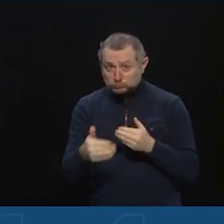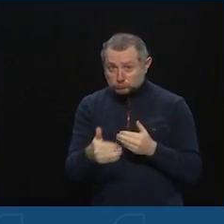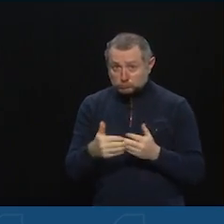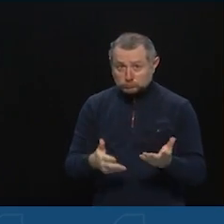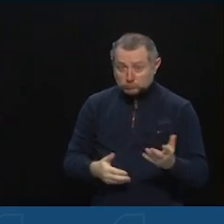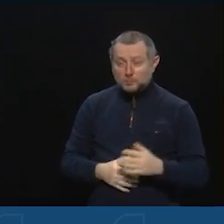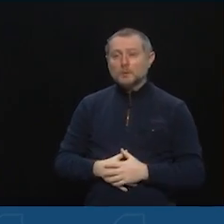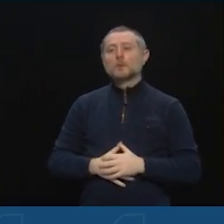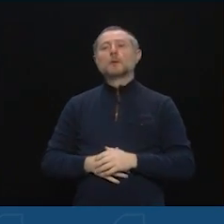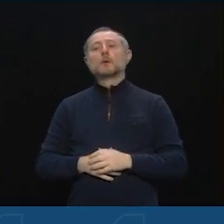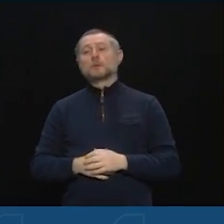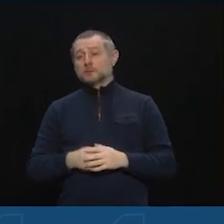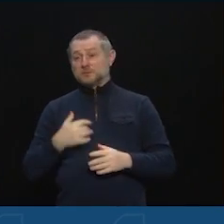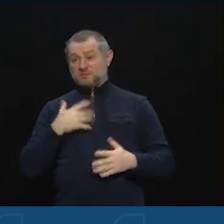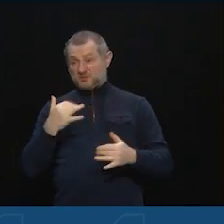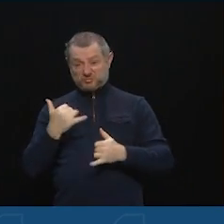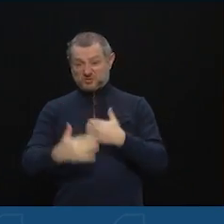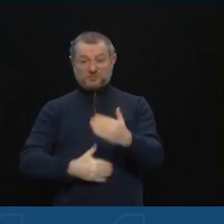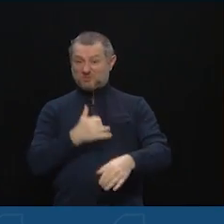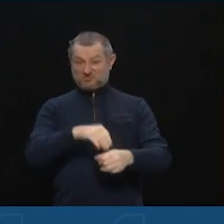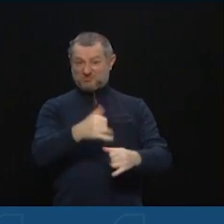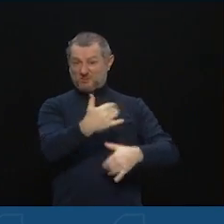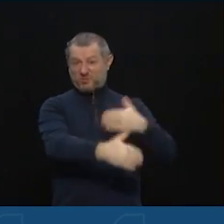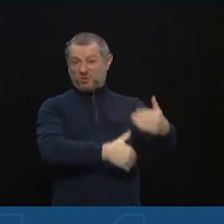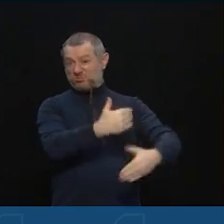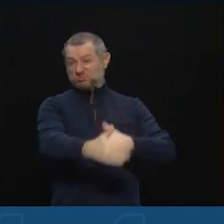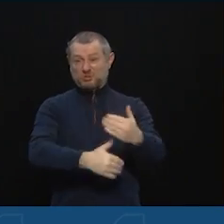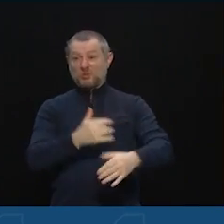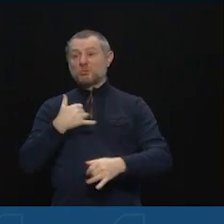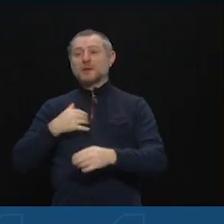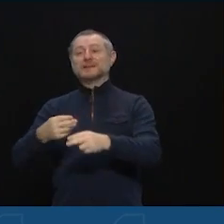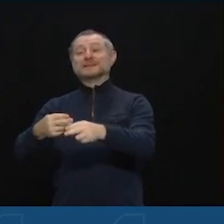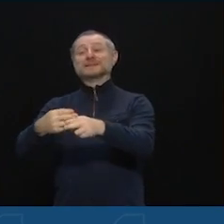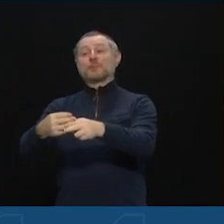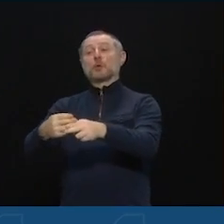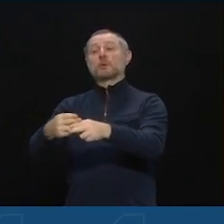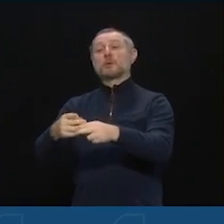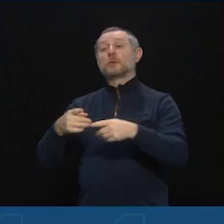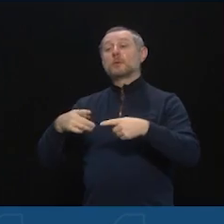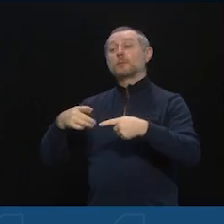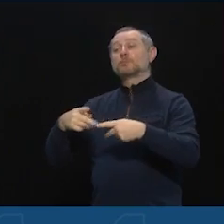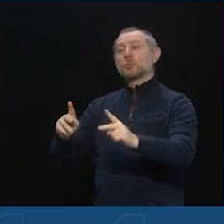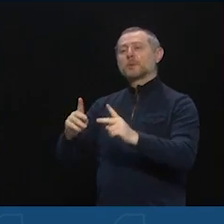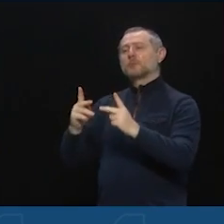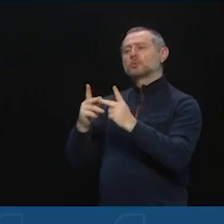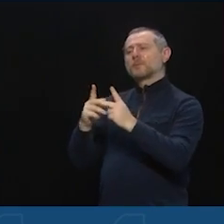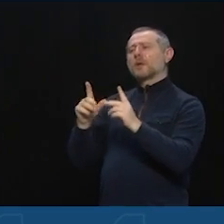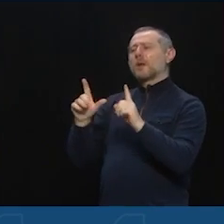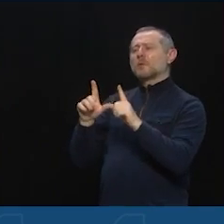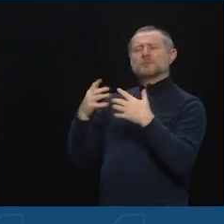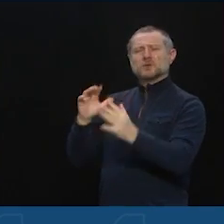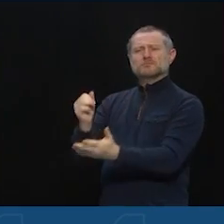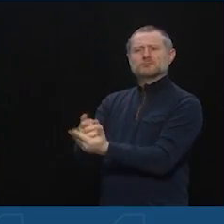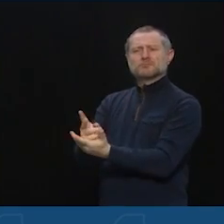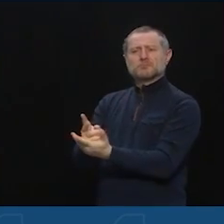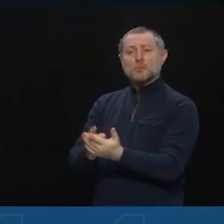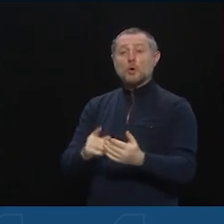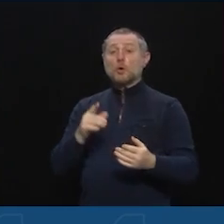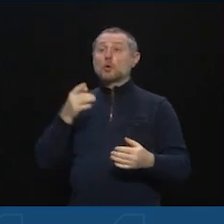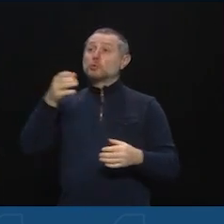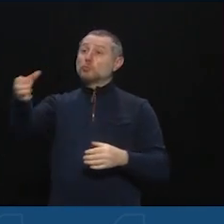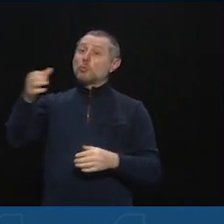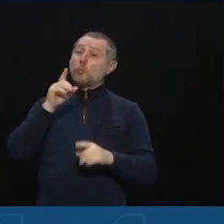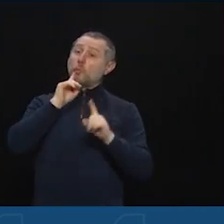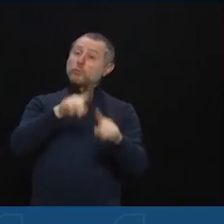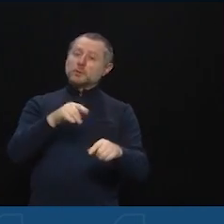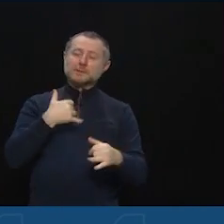it's all underway right now. So the temporary retail permit law is in place. The to-go drinks has to be part of the budget.